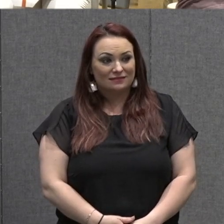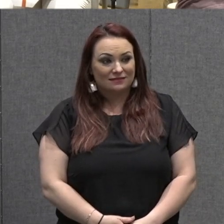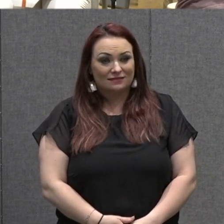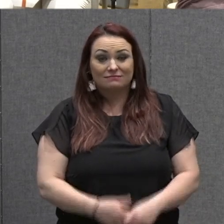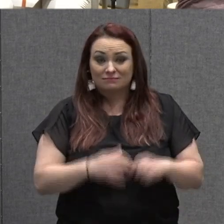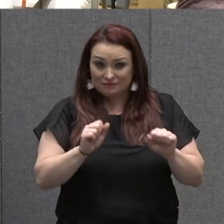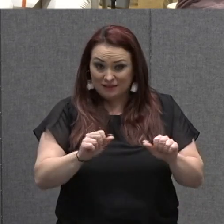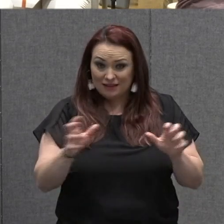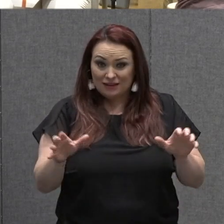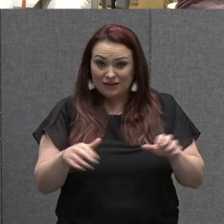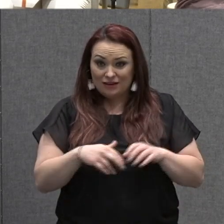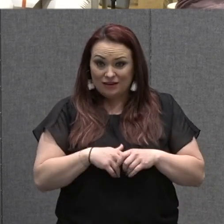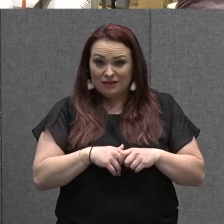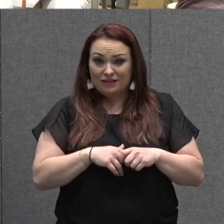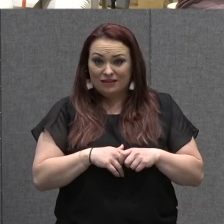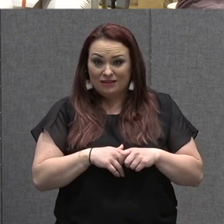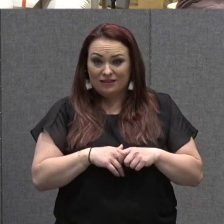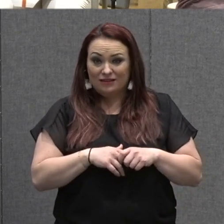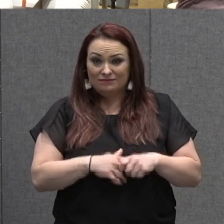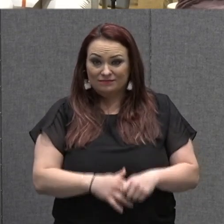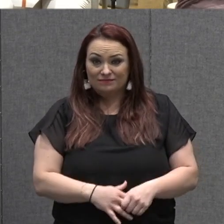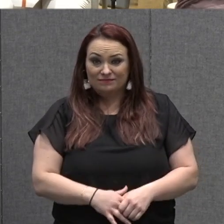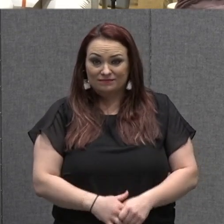Can we go even faster?